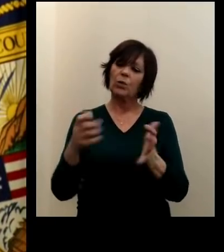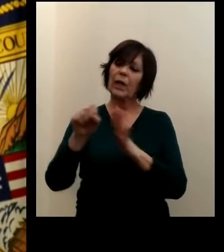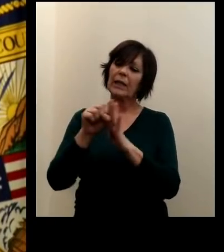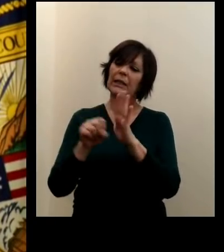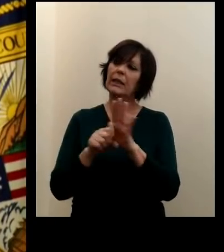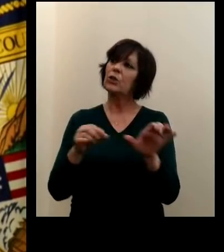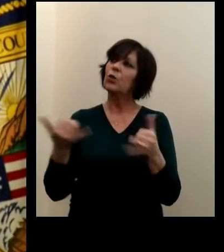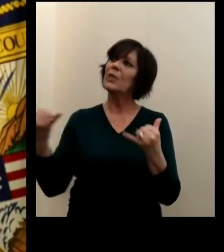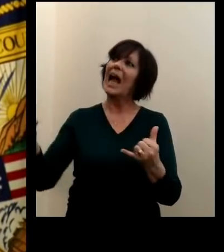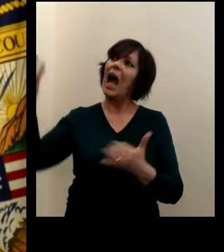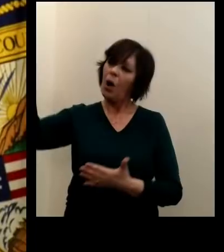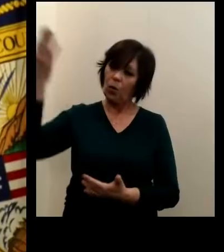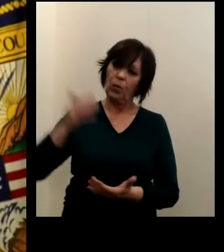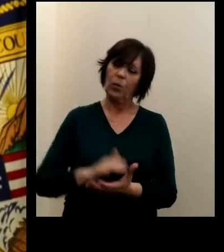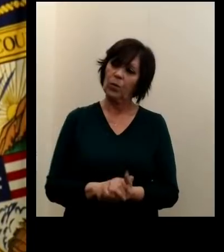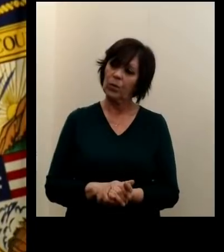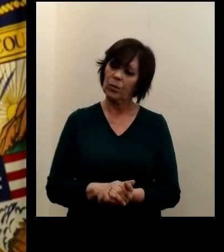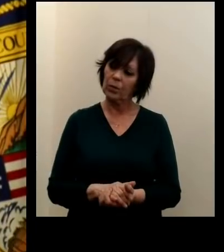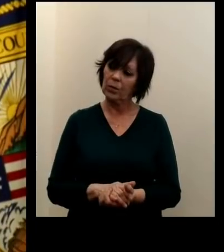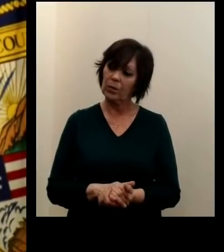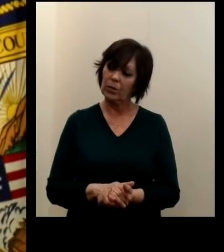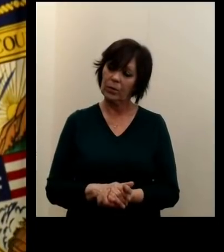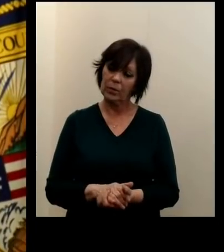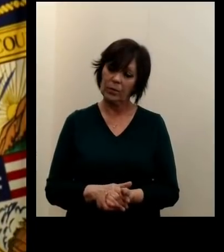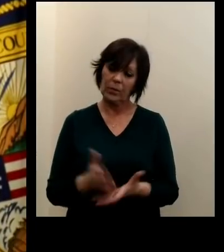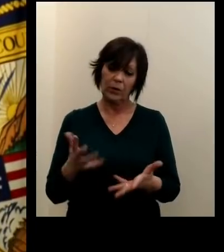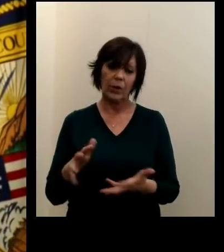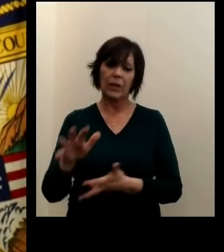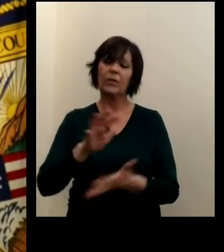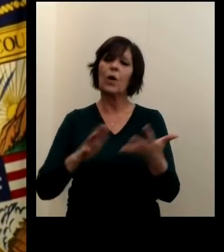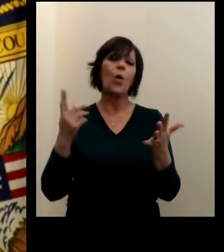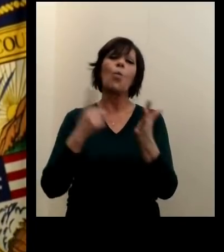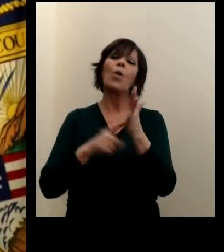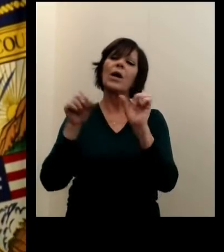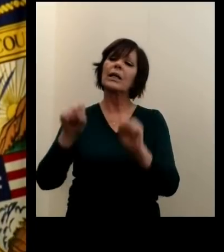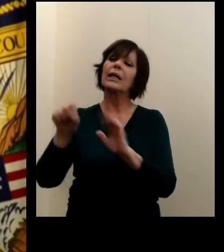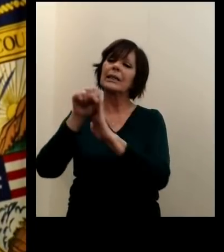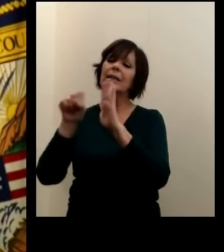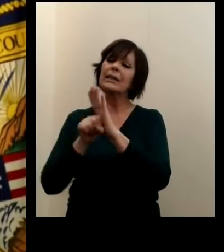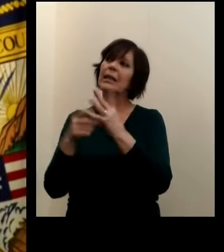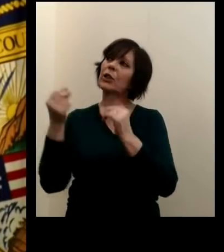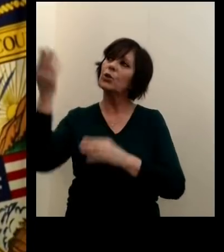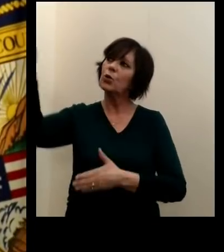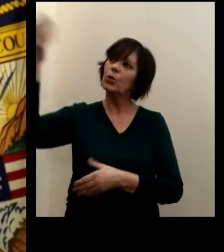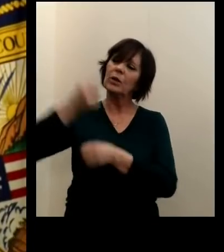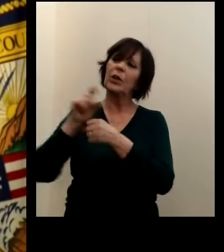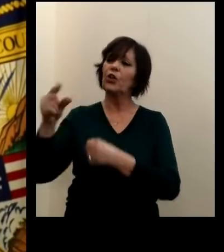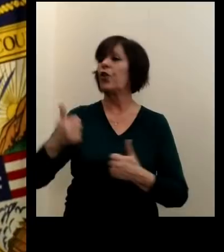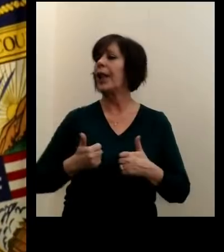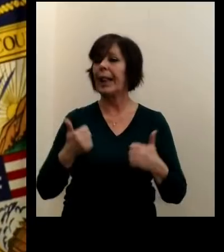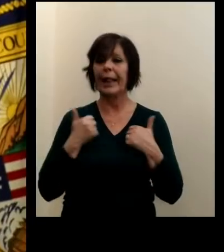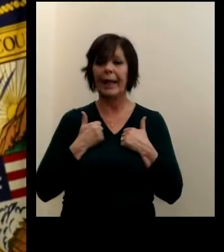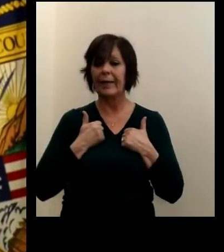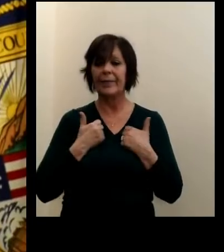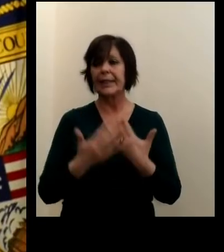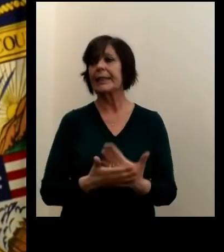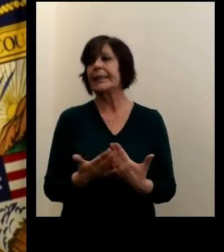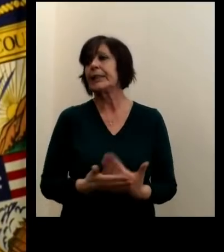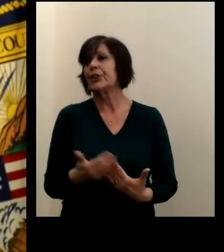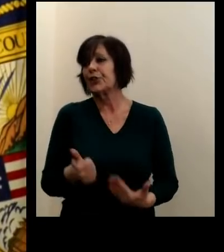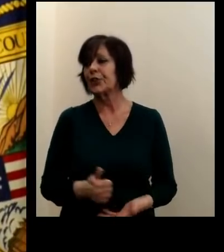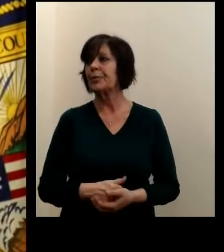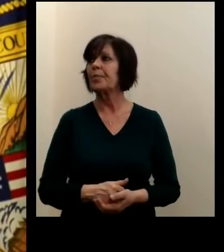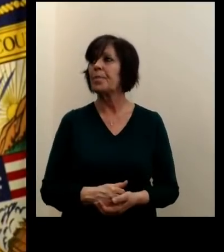mitigate the confusion? Now that there's already the confusion out there, what can the state do to make your life and the other county workers' lives